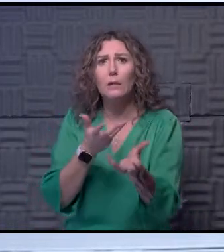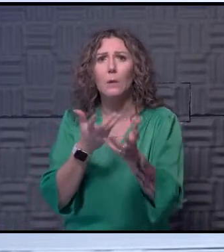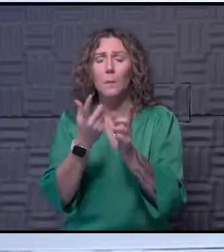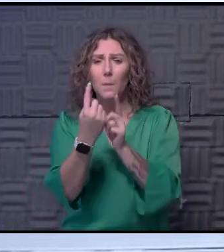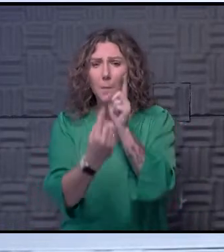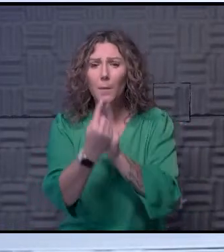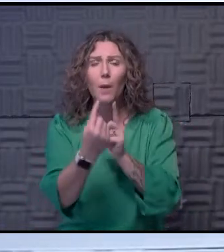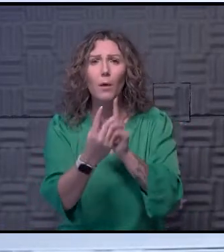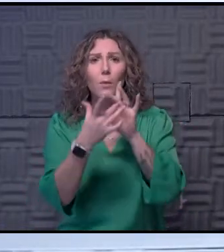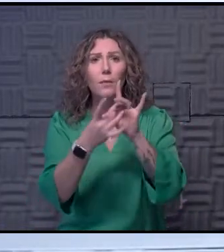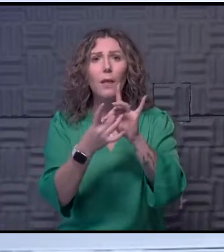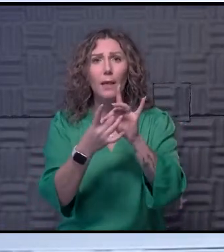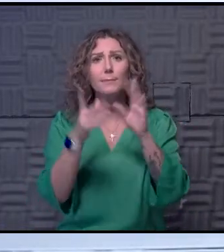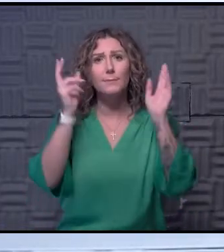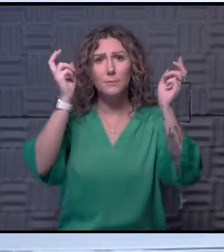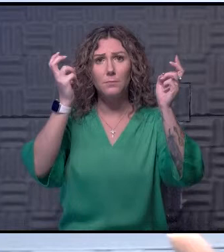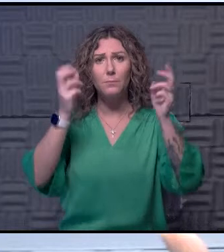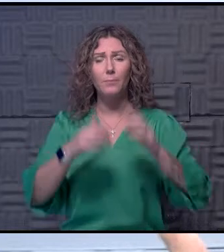conversations on the subject. And